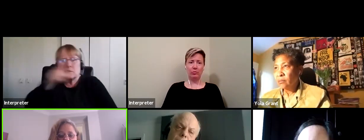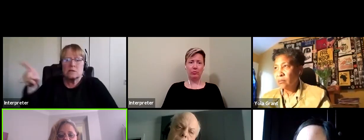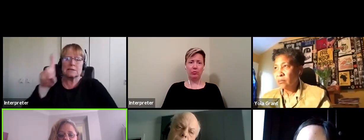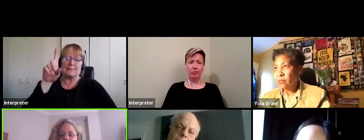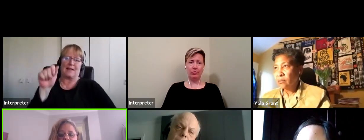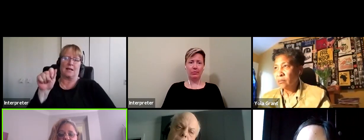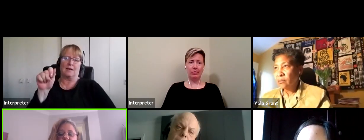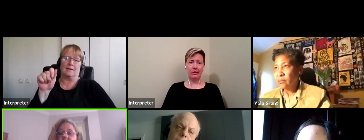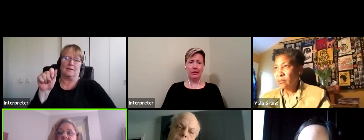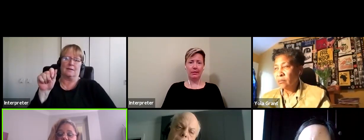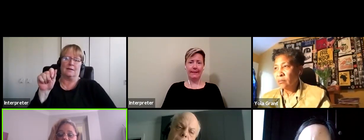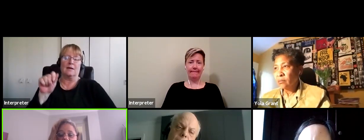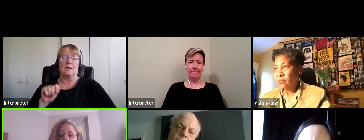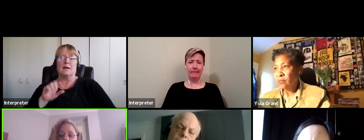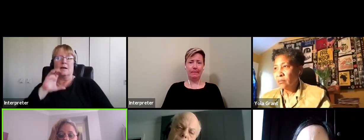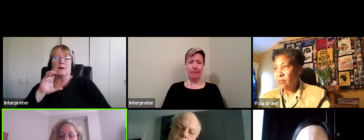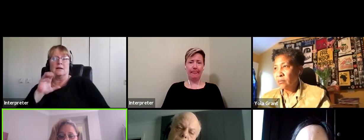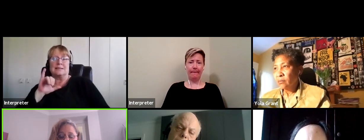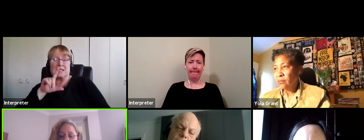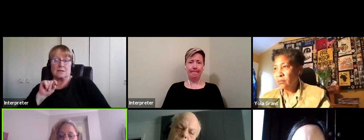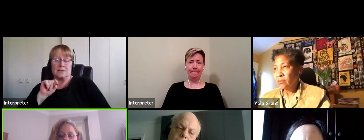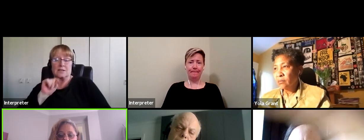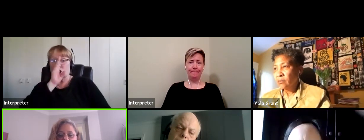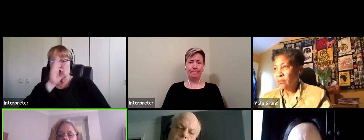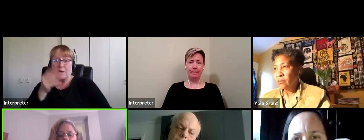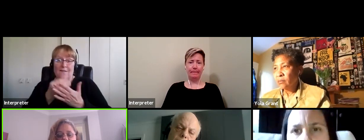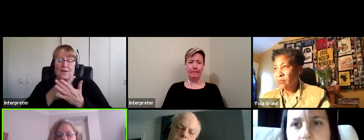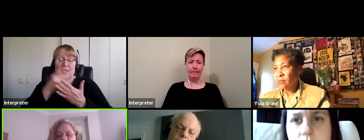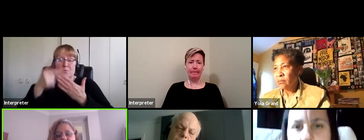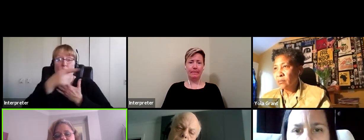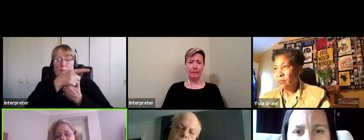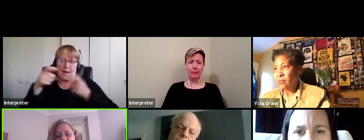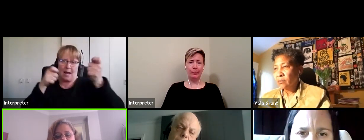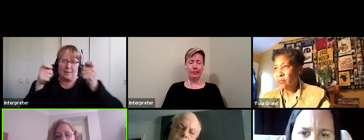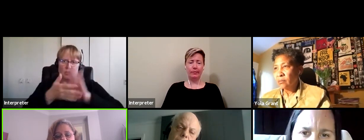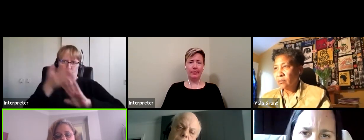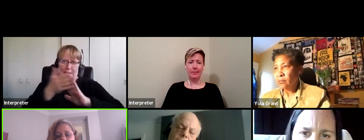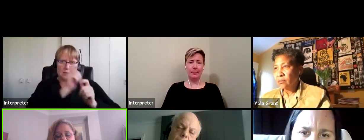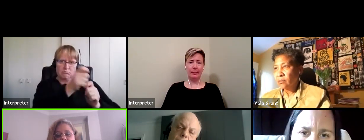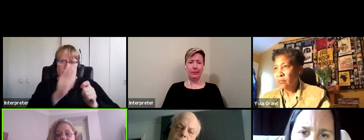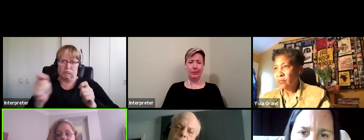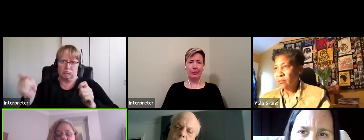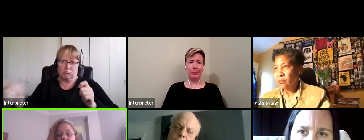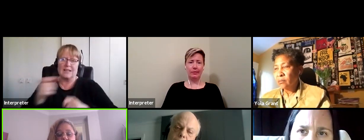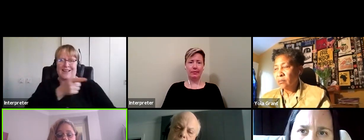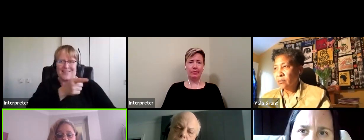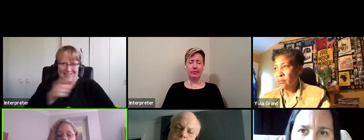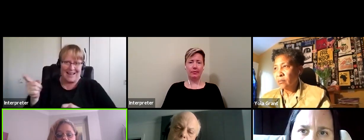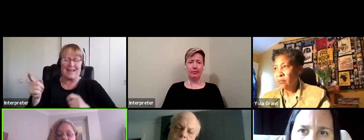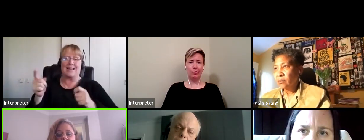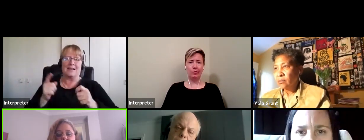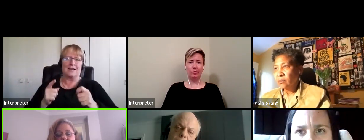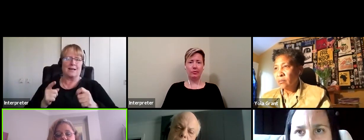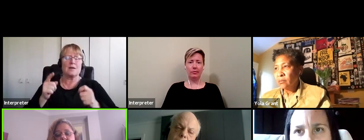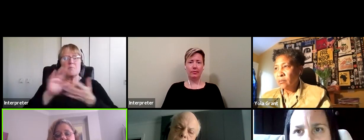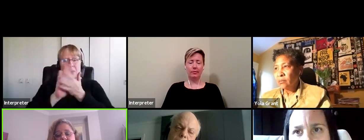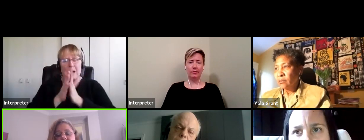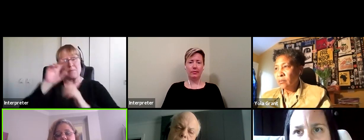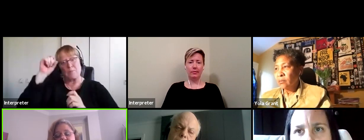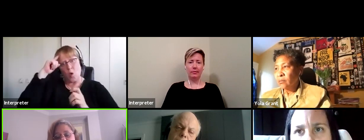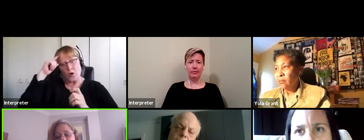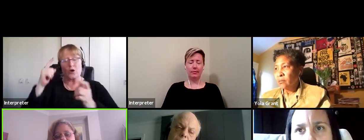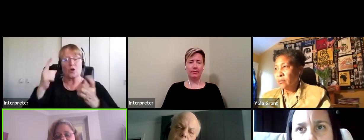provincial administrator for the direct funding program in Ontario, which supports thousands of people with disabilities to act as employers to hire